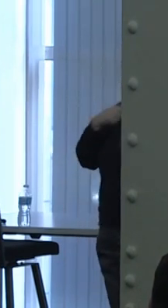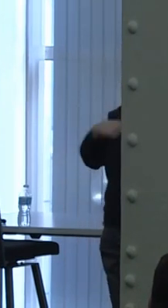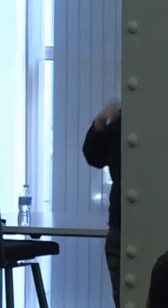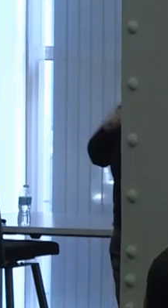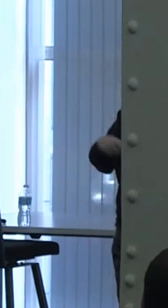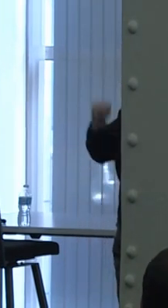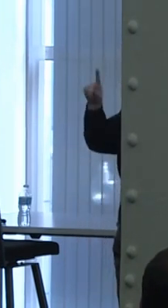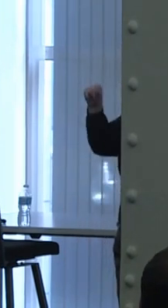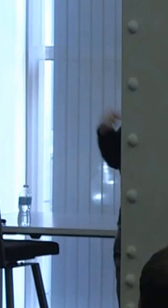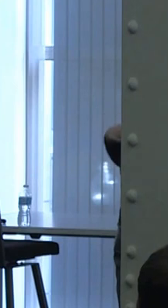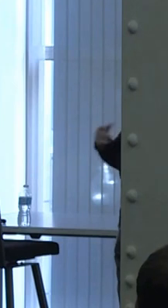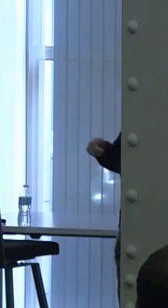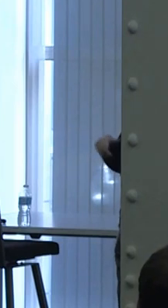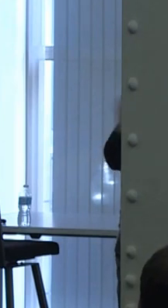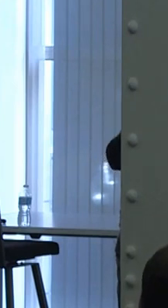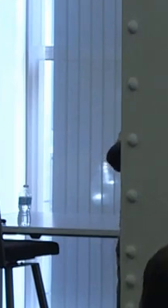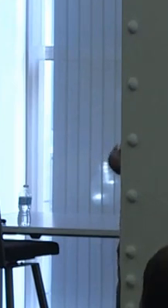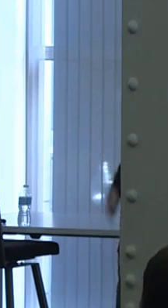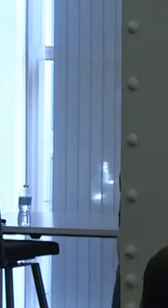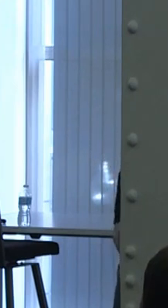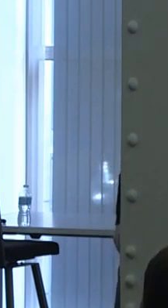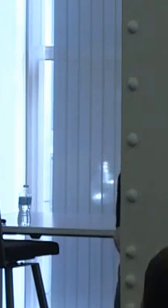ADA.